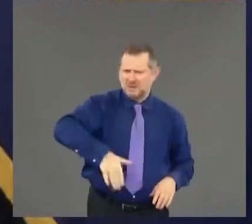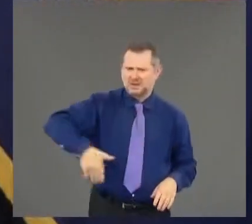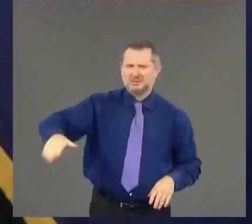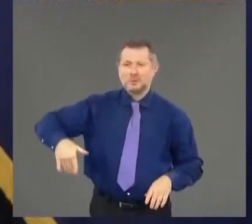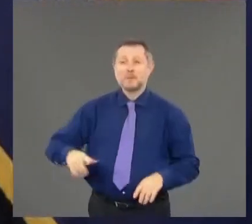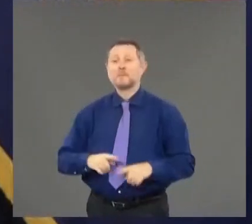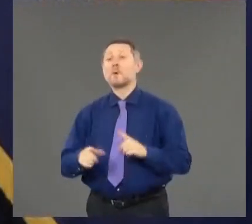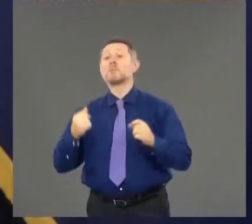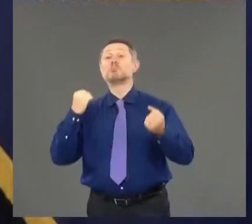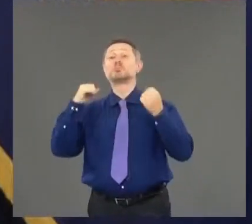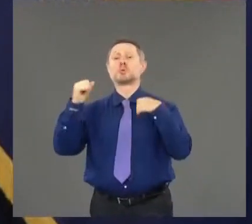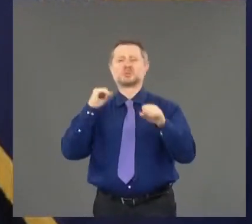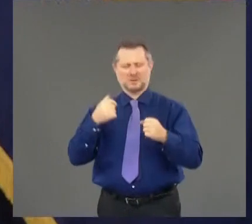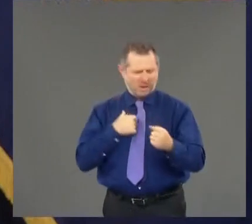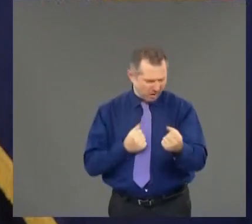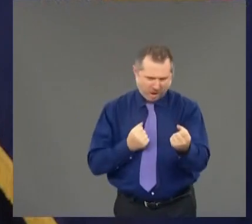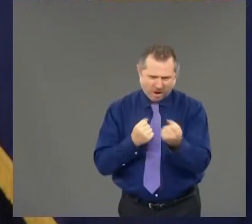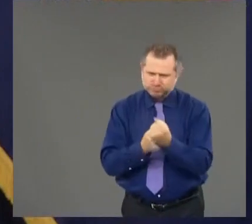Protests, I support it.